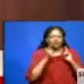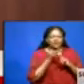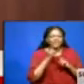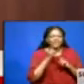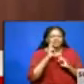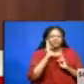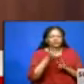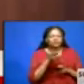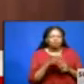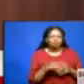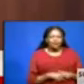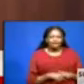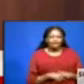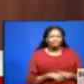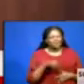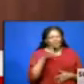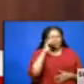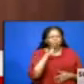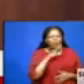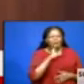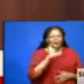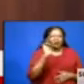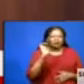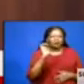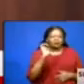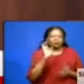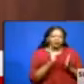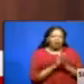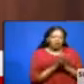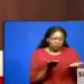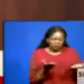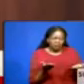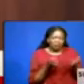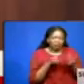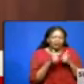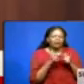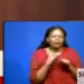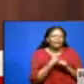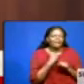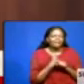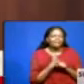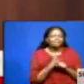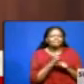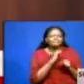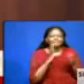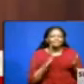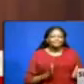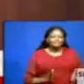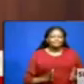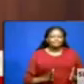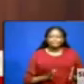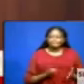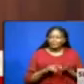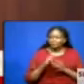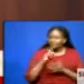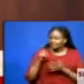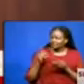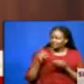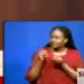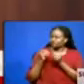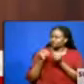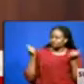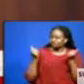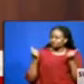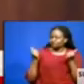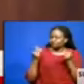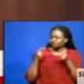think that was will be East, and then the rest were done by the commissioners. So you are saying it was thorough?